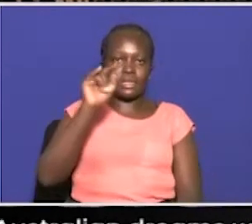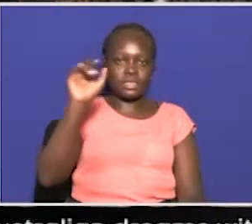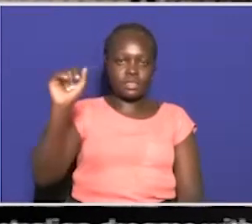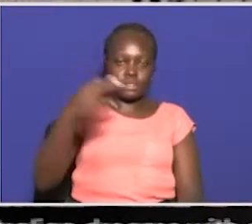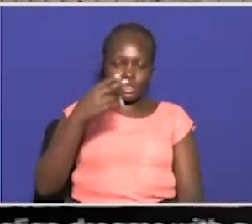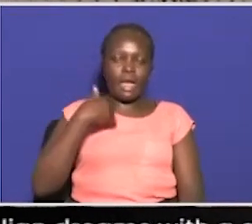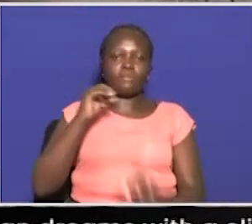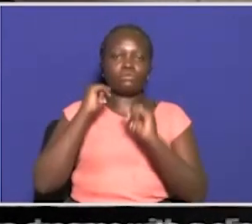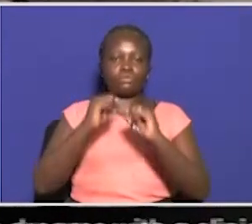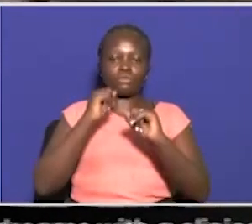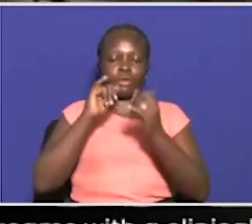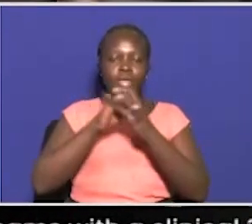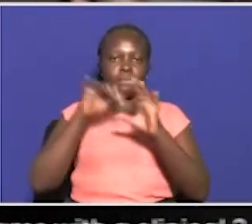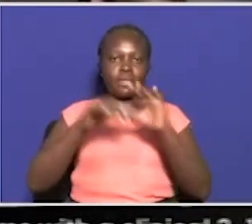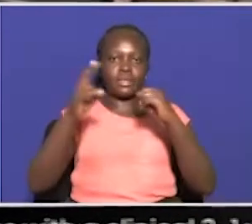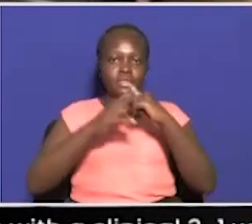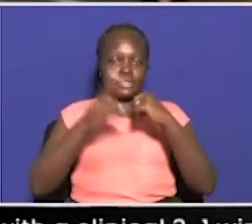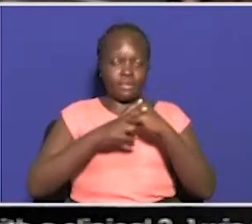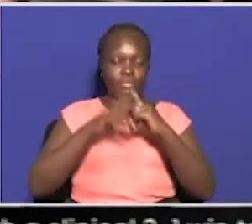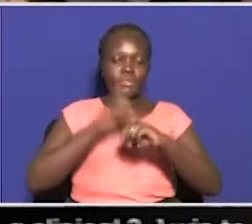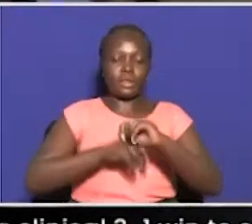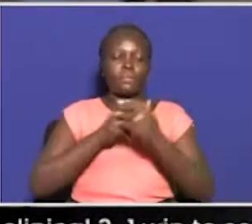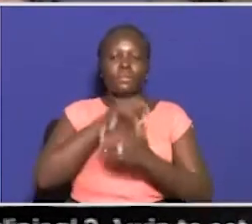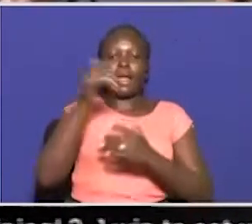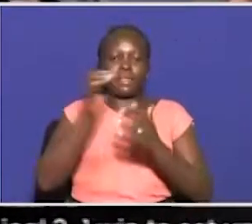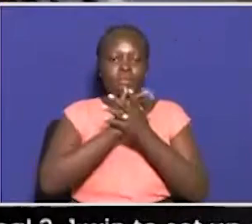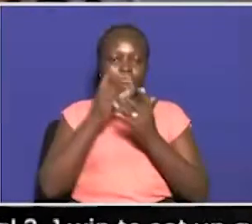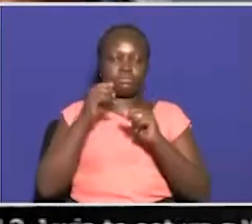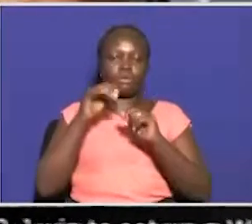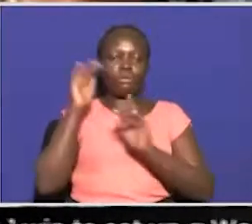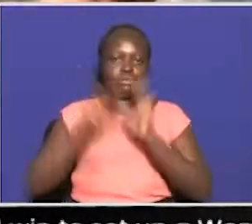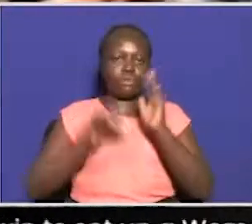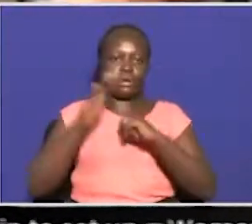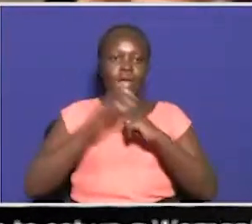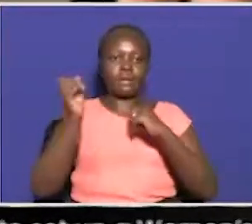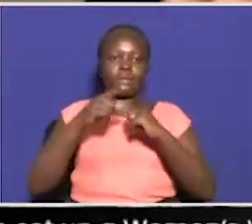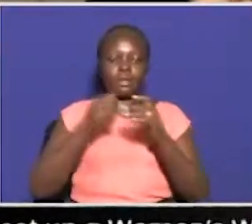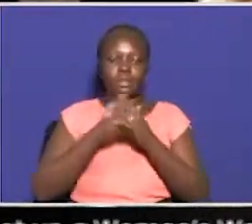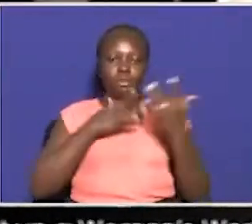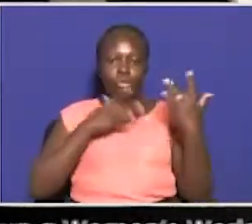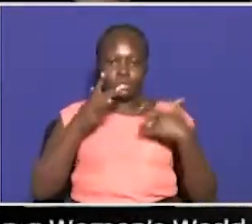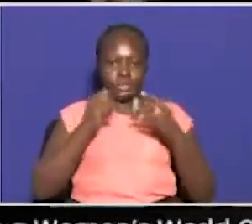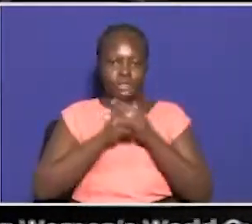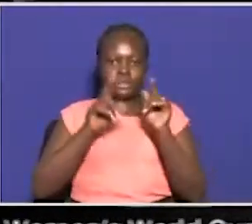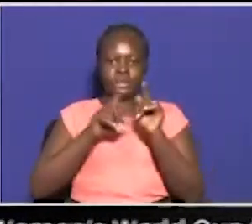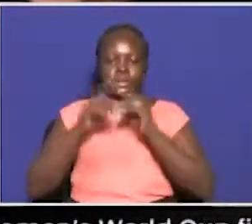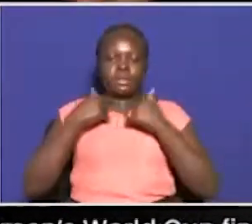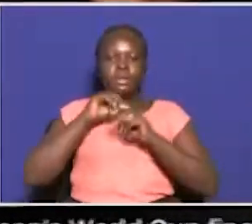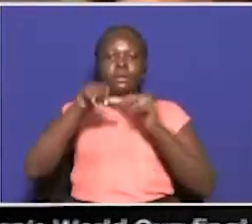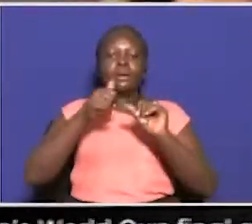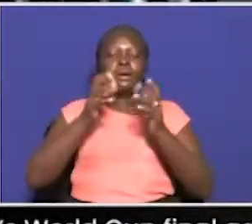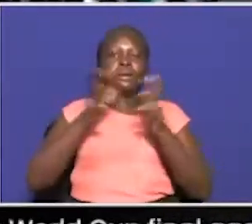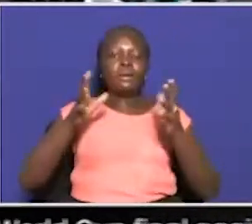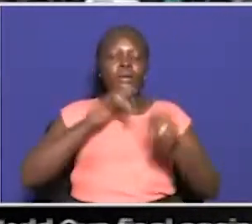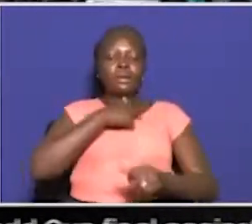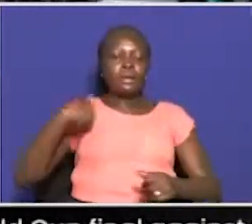stayed strong in July, while the yuan slipped to a nine-month trough as concerns mounted about the extent of